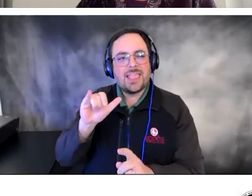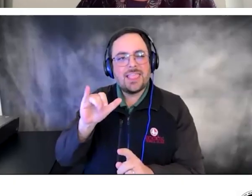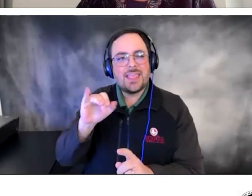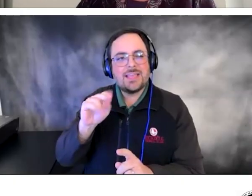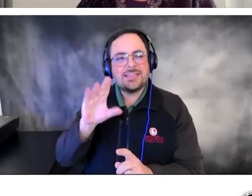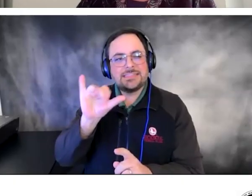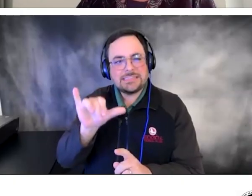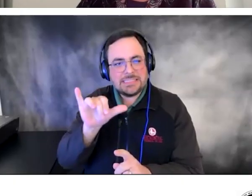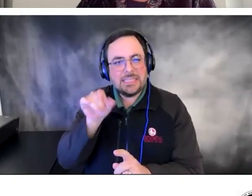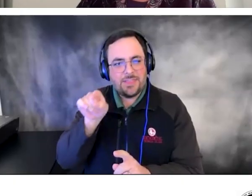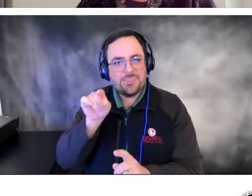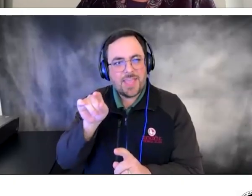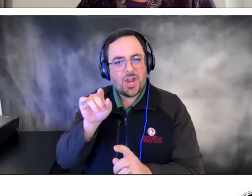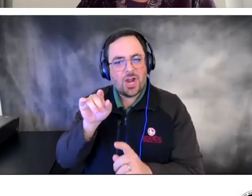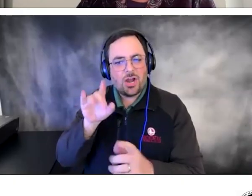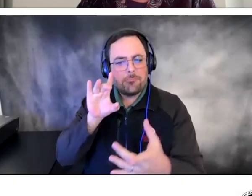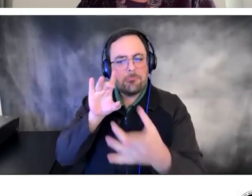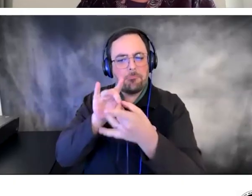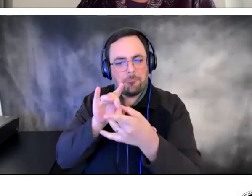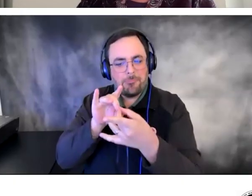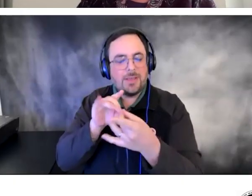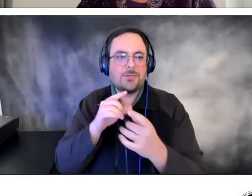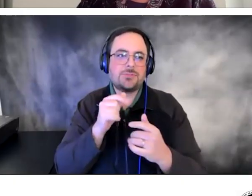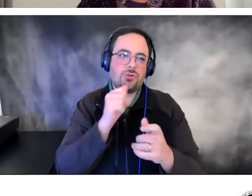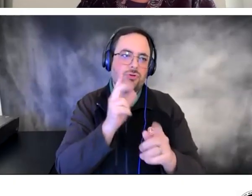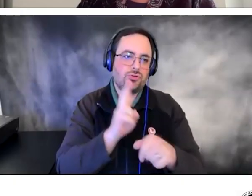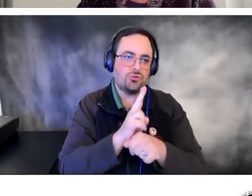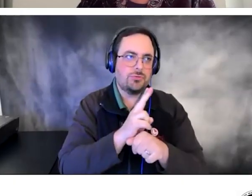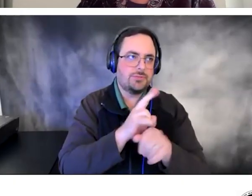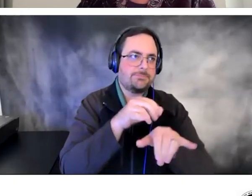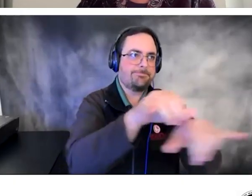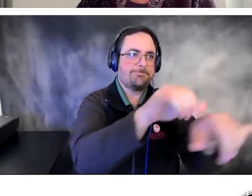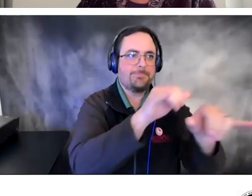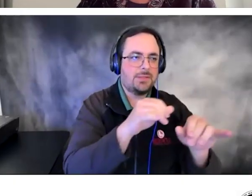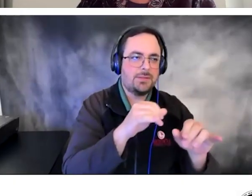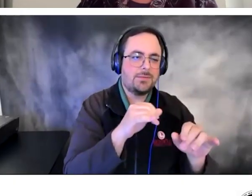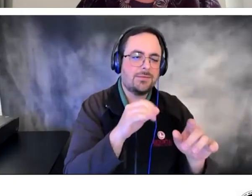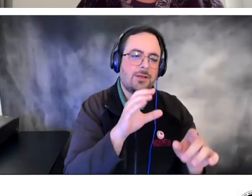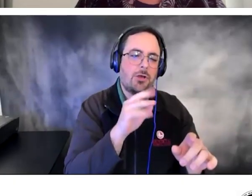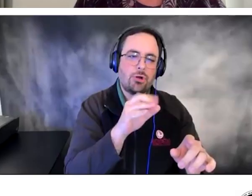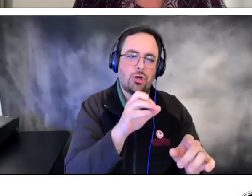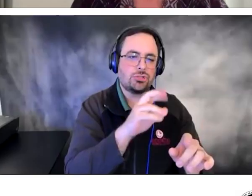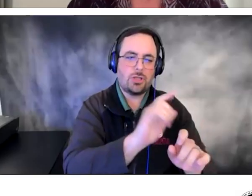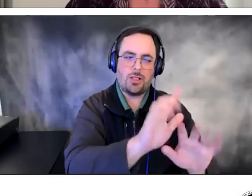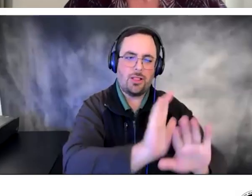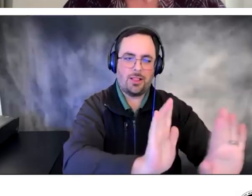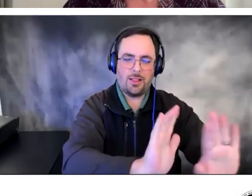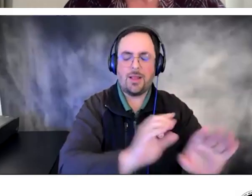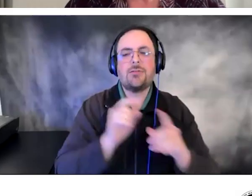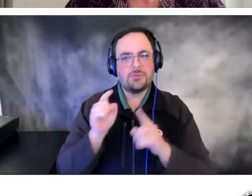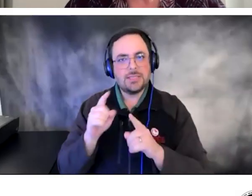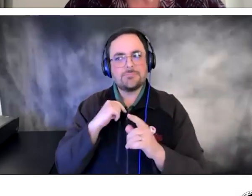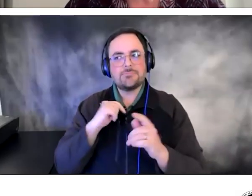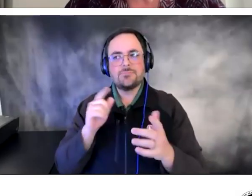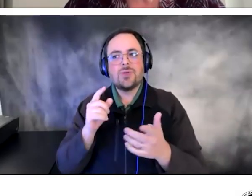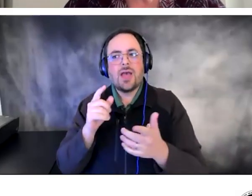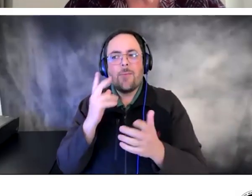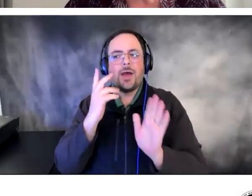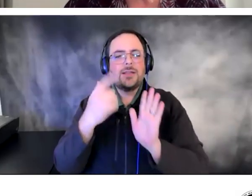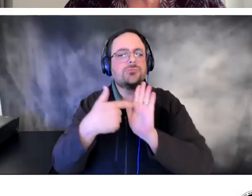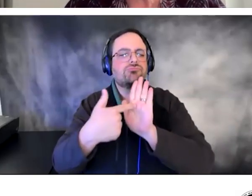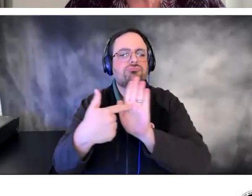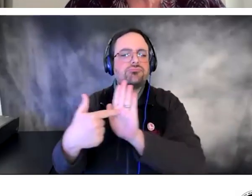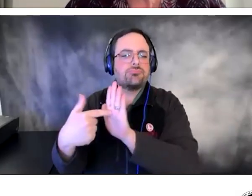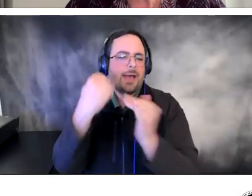right? So we don't use the commercial sets, but I put it on there in case it might be relevant for someone, on today's